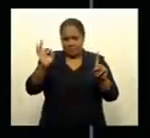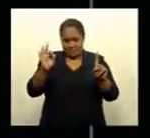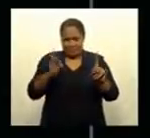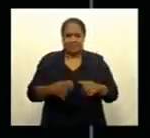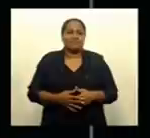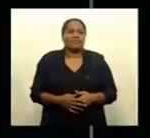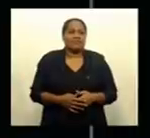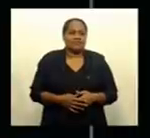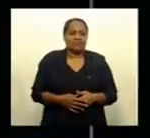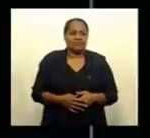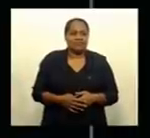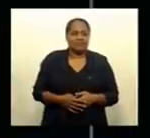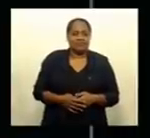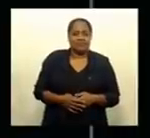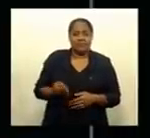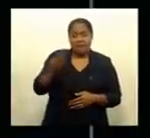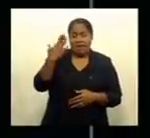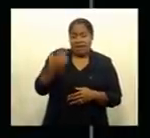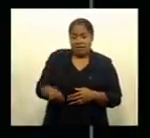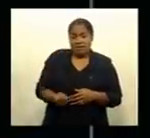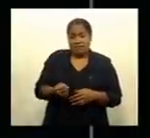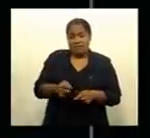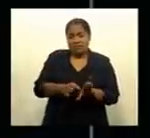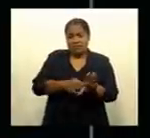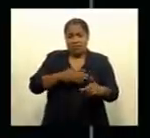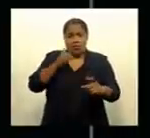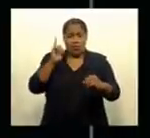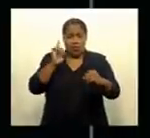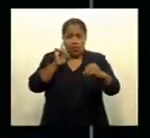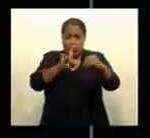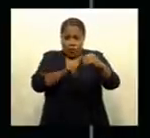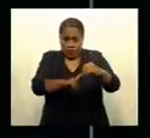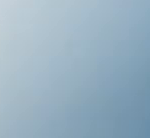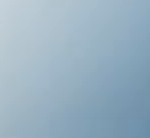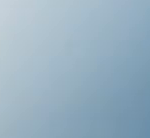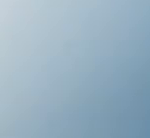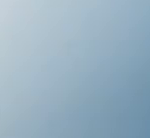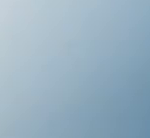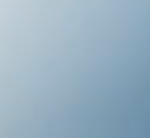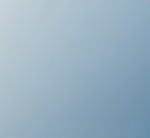Rodriguez headed a lone goal of the match through a Lionel Messi pass.